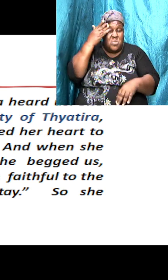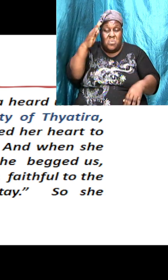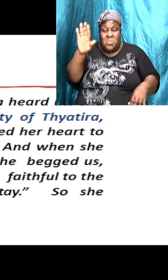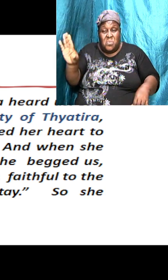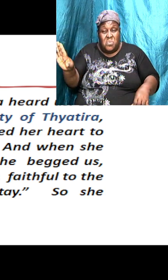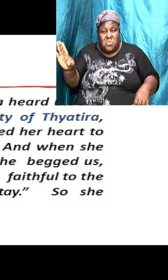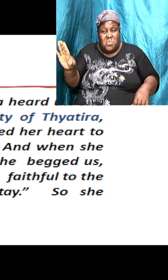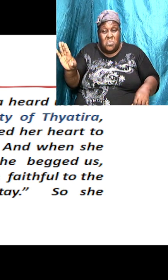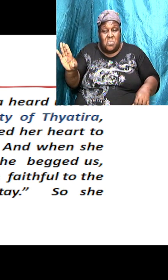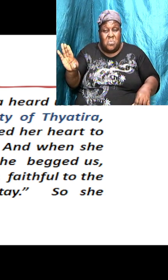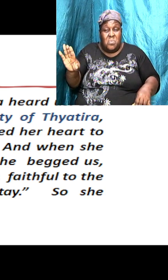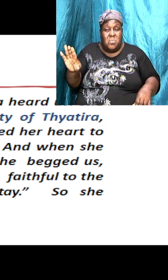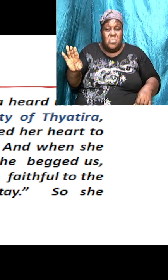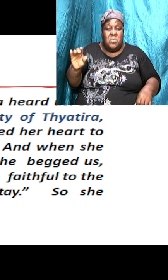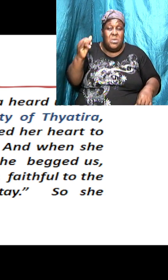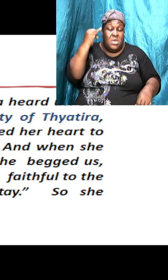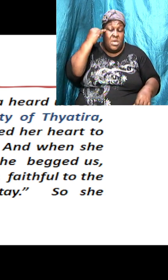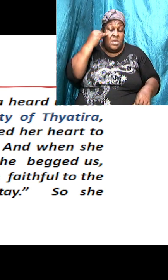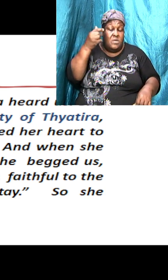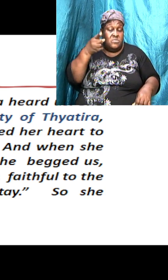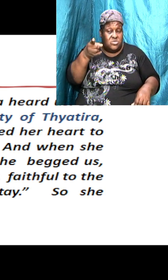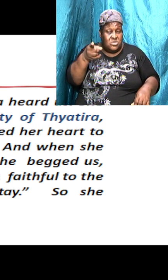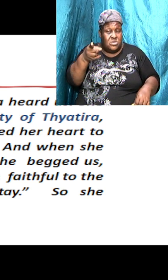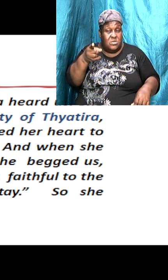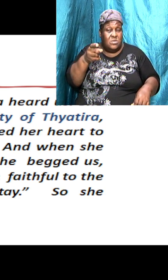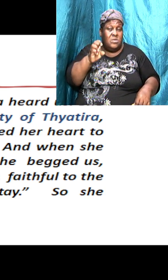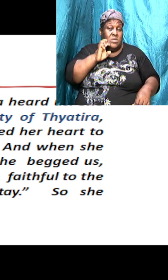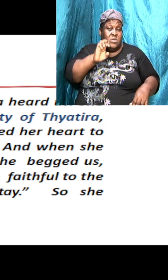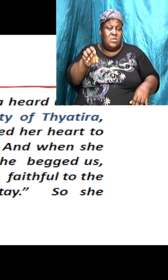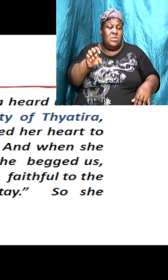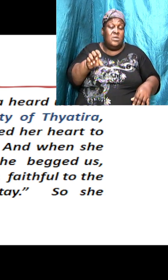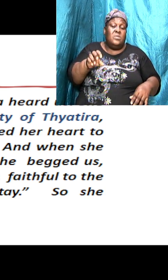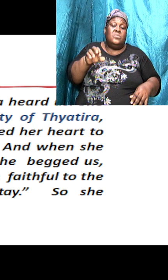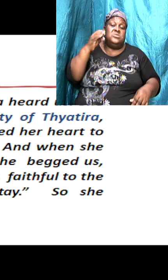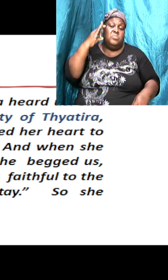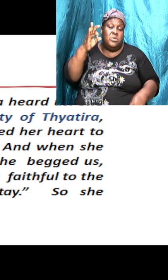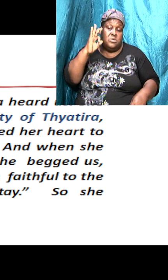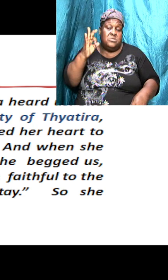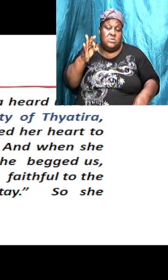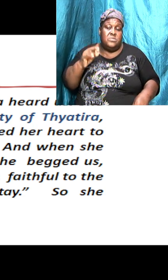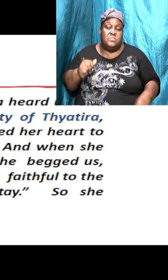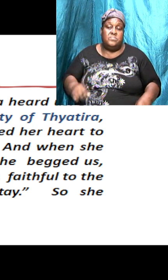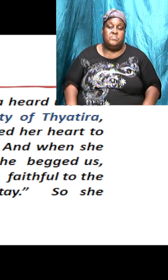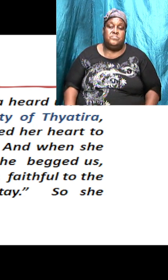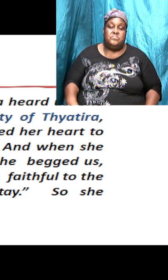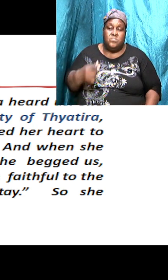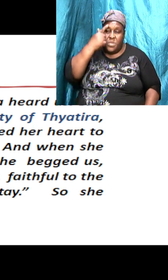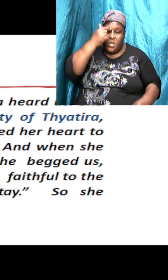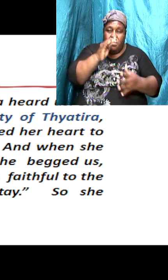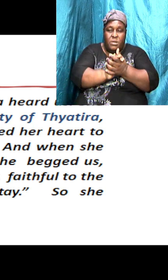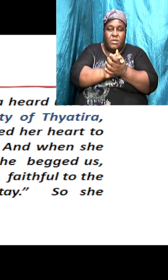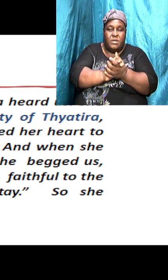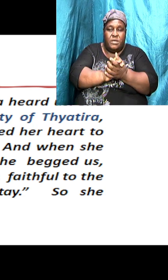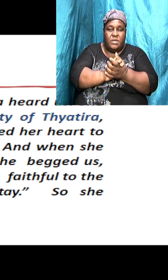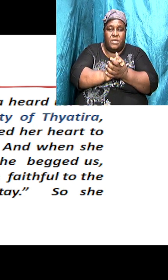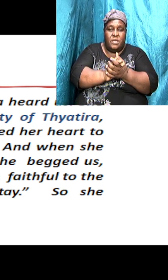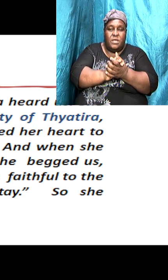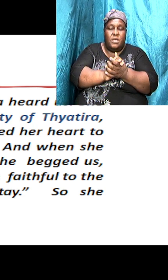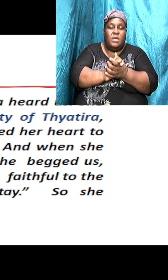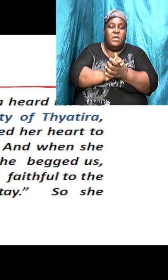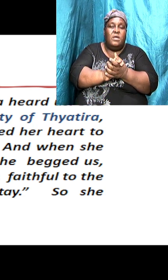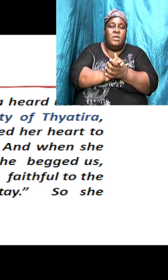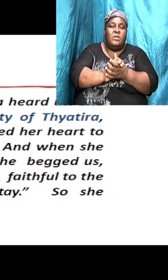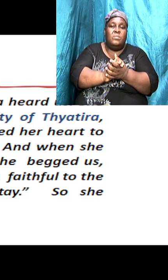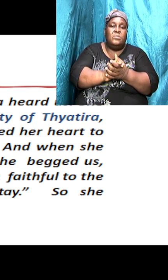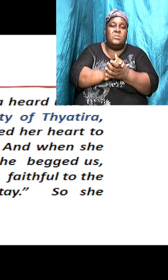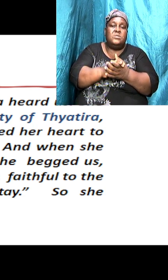she was the pastor or later on how it was passed on, but it is believed by many historians that she was the founder